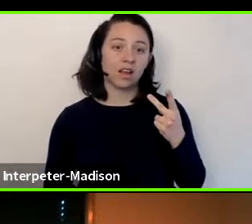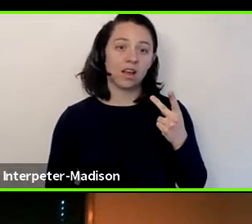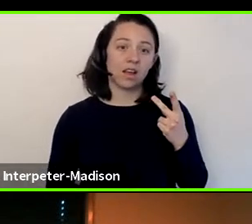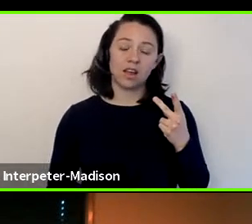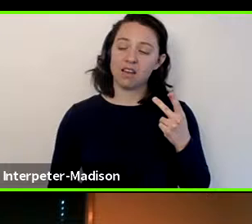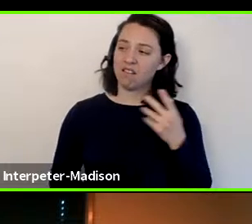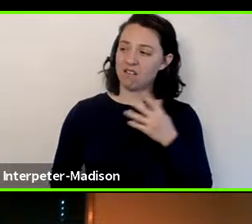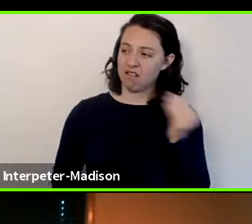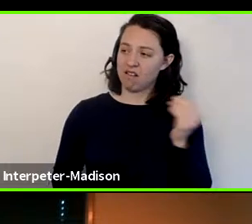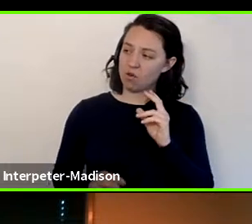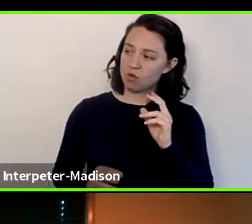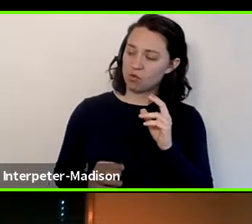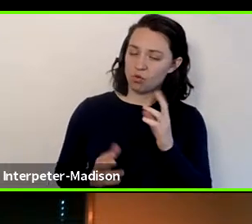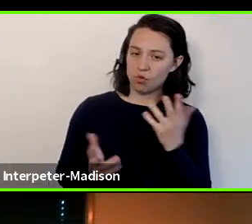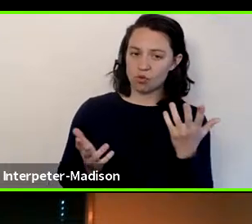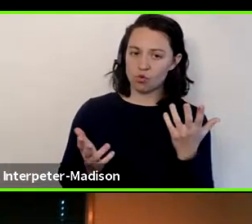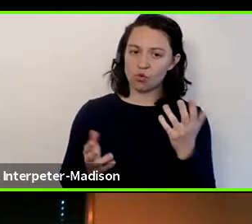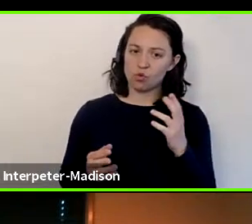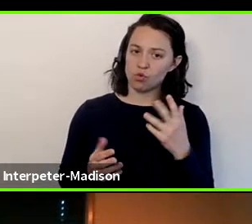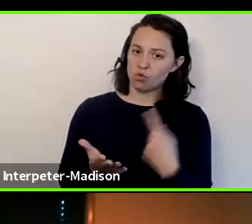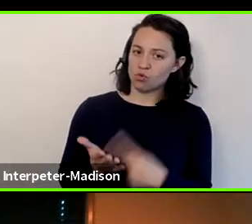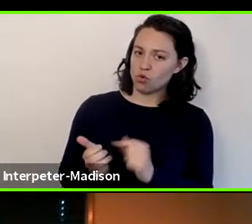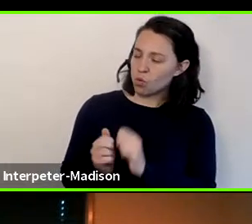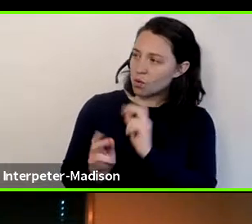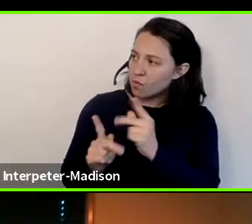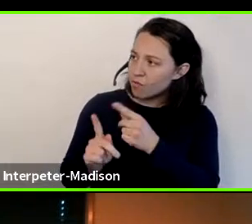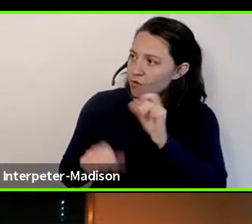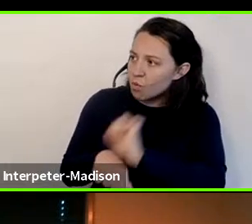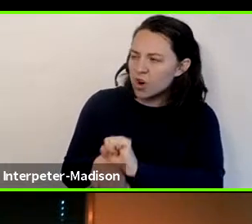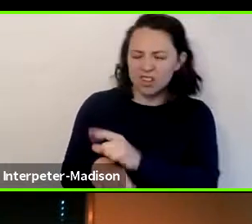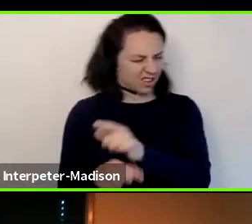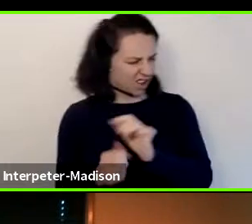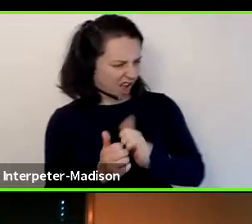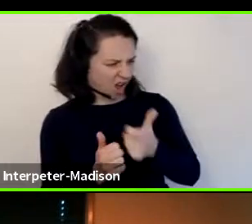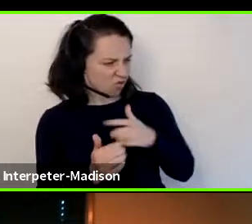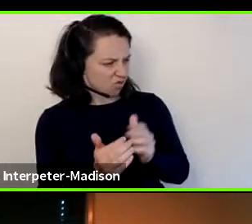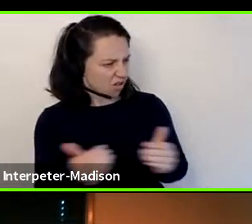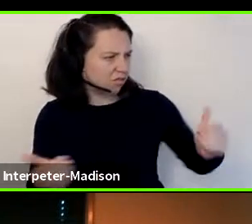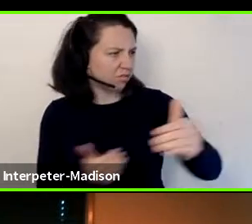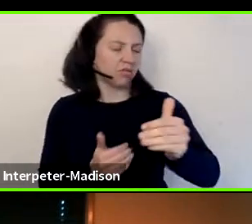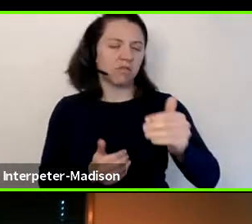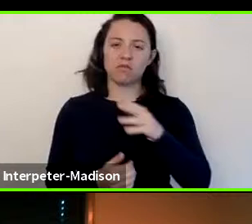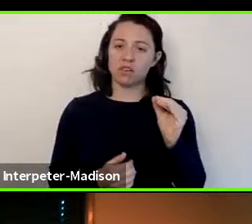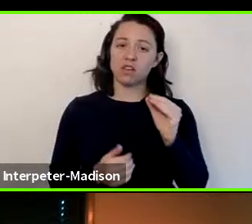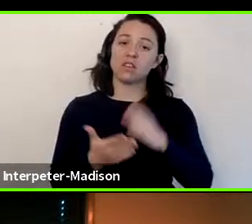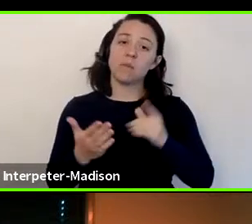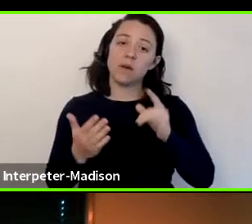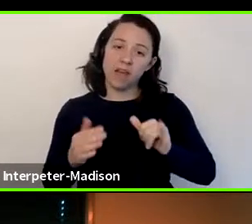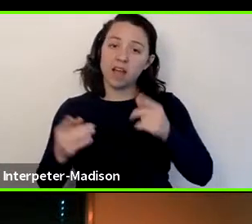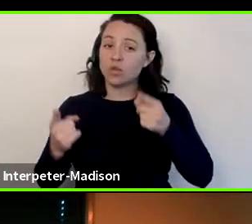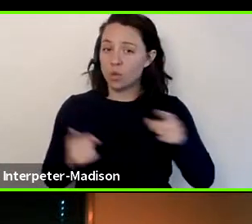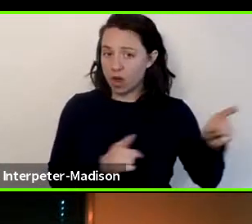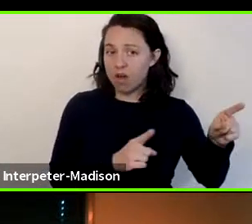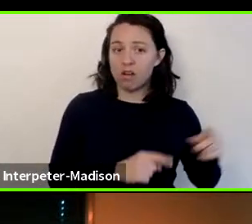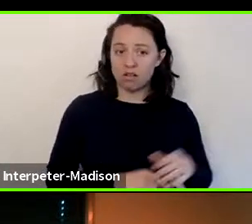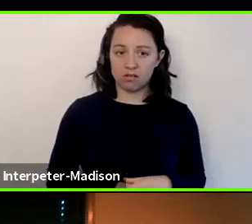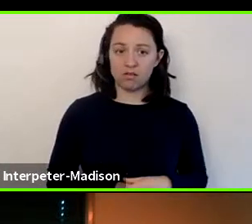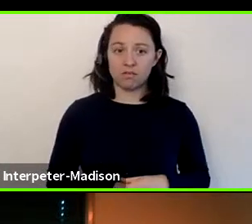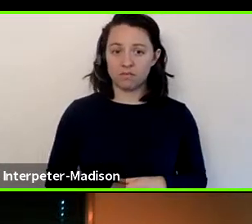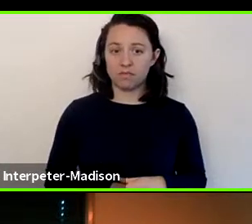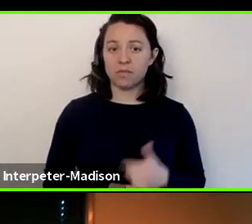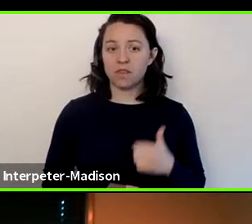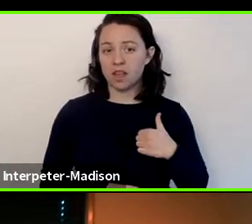of how did you jump the line? And there's some of that happening for sure. I don't think we should minimize